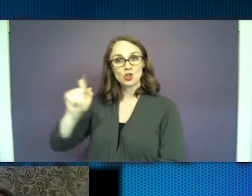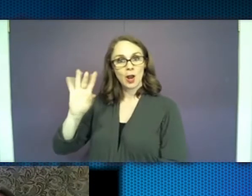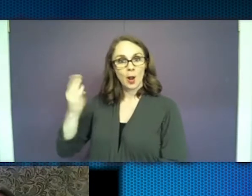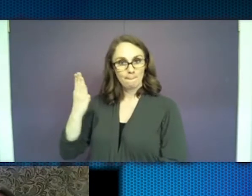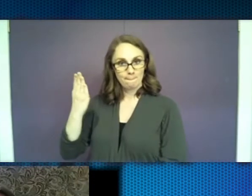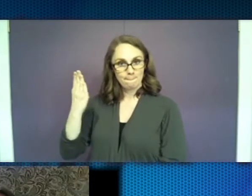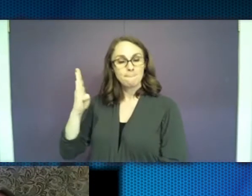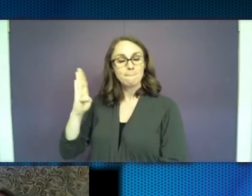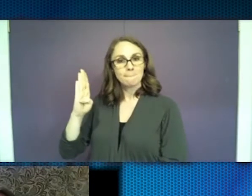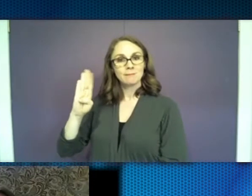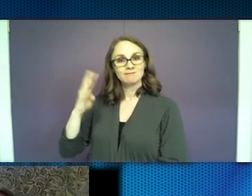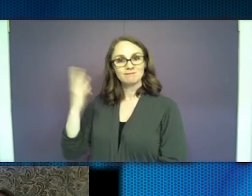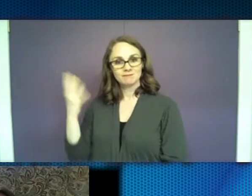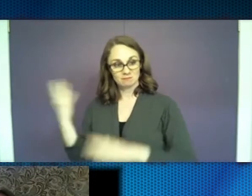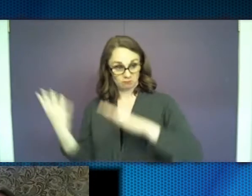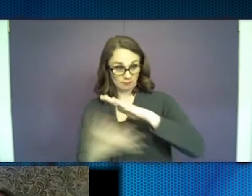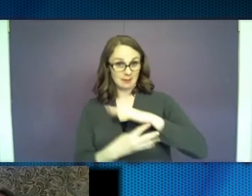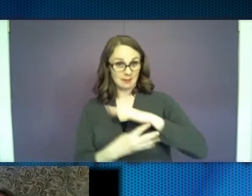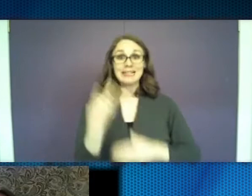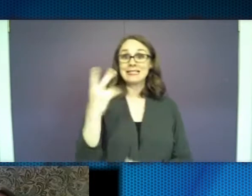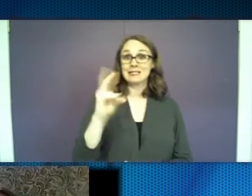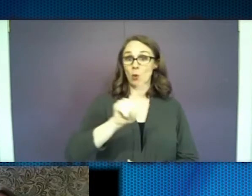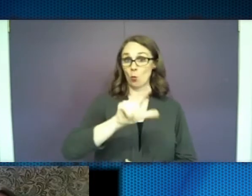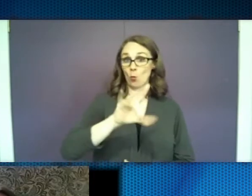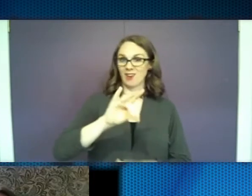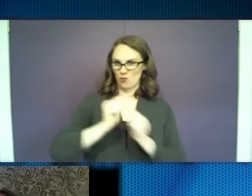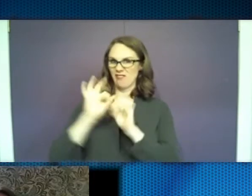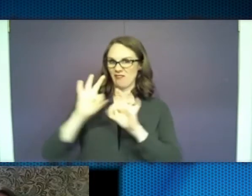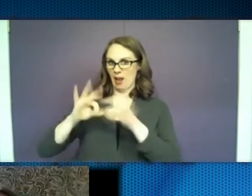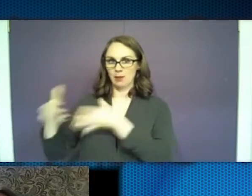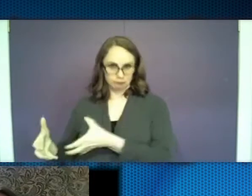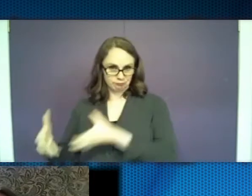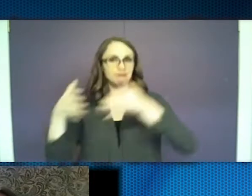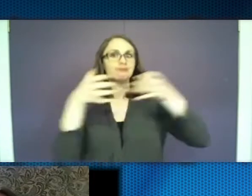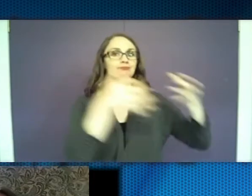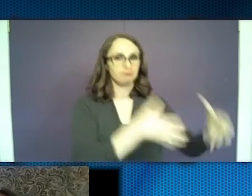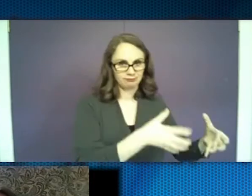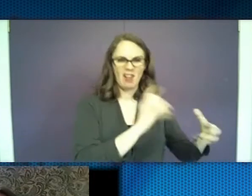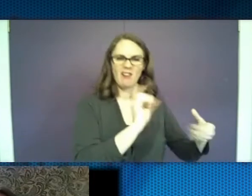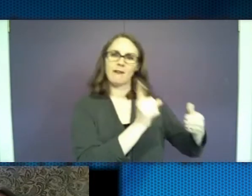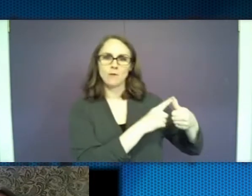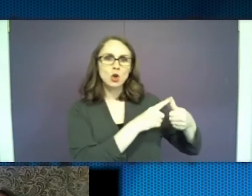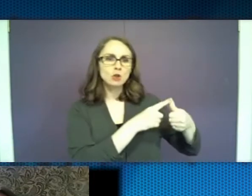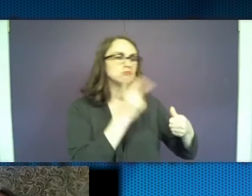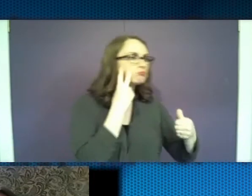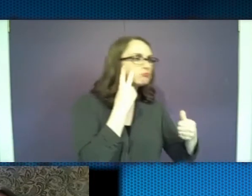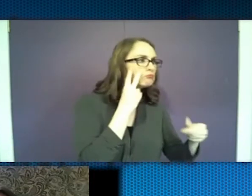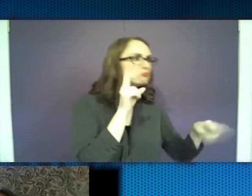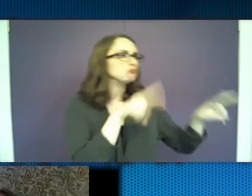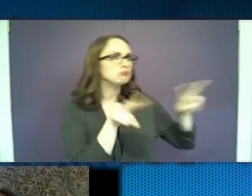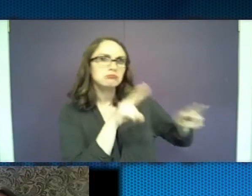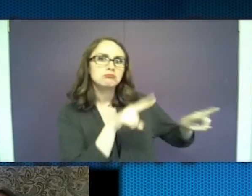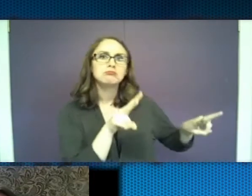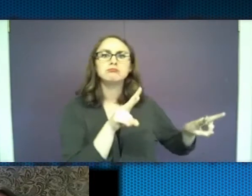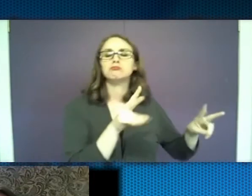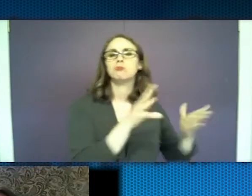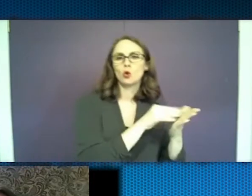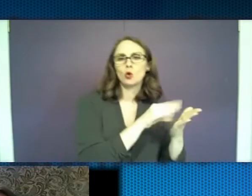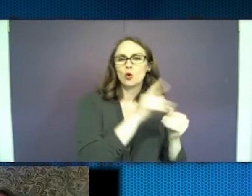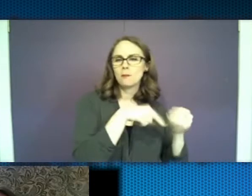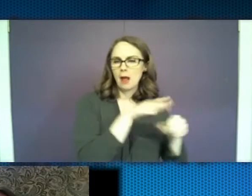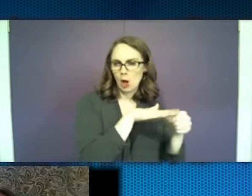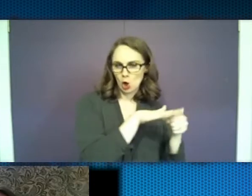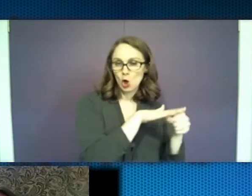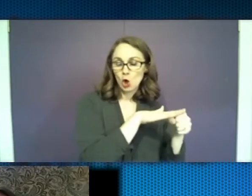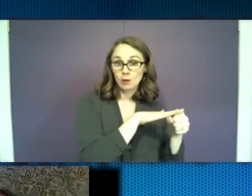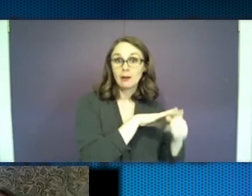in 1728 with his family. So they wanted to go first, kind of get the lay of the land, learn about the area a little bit,